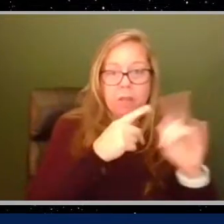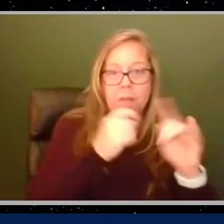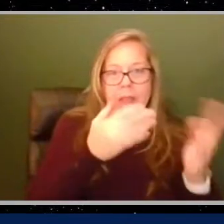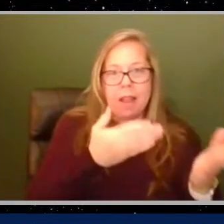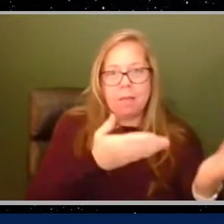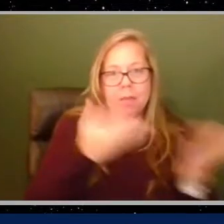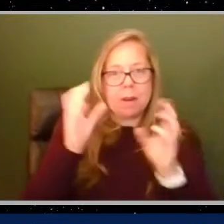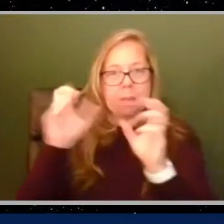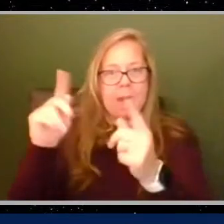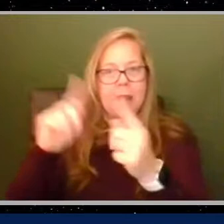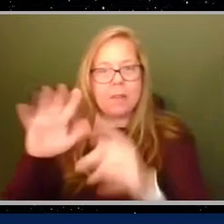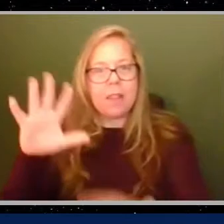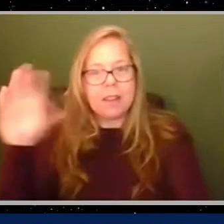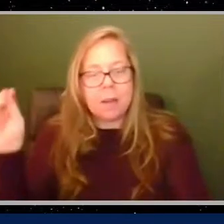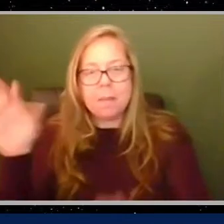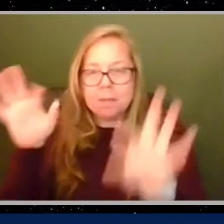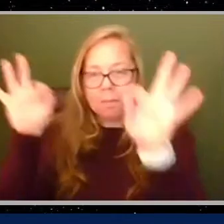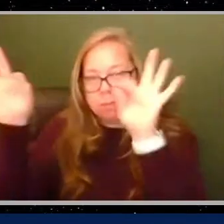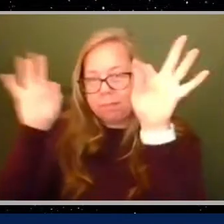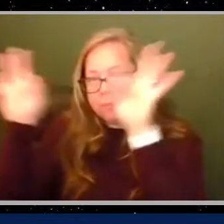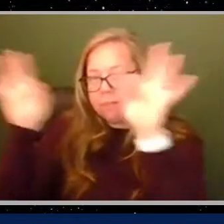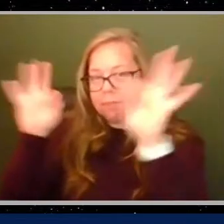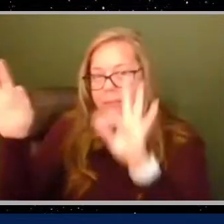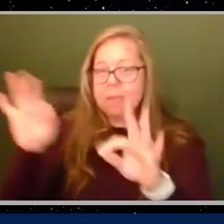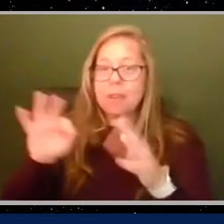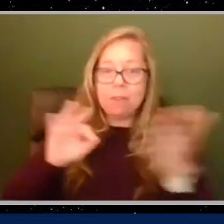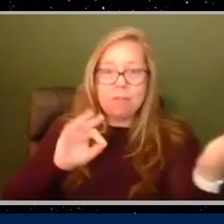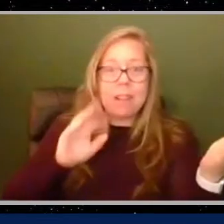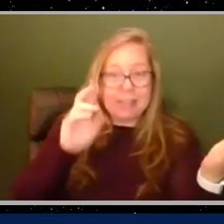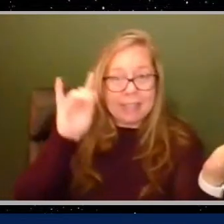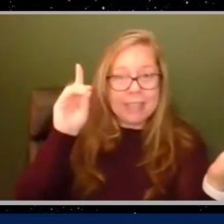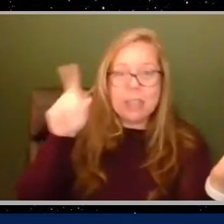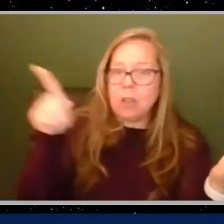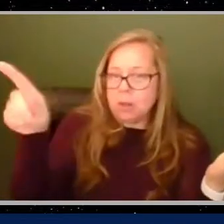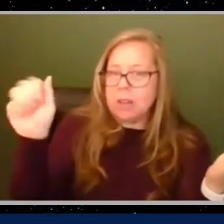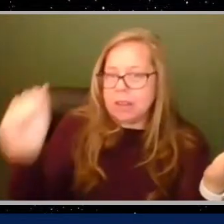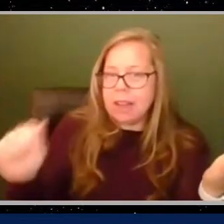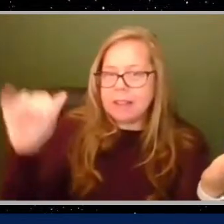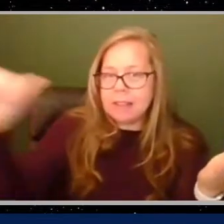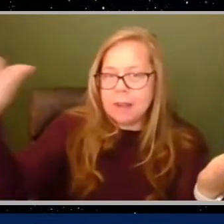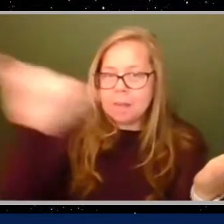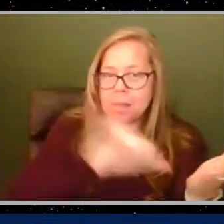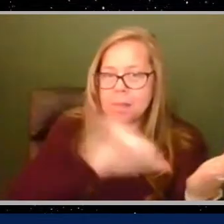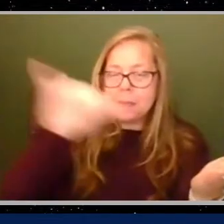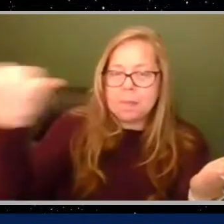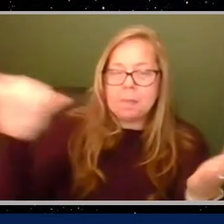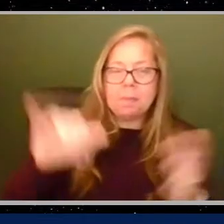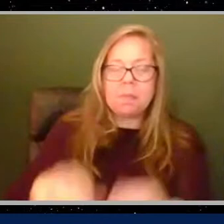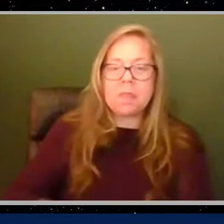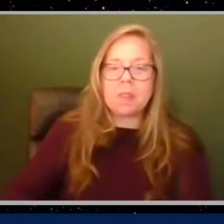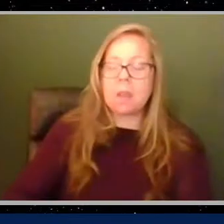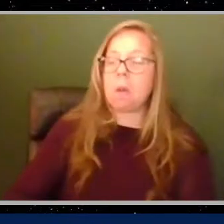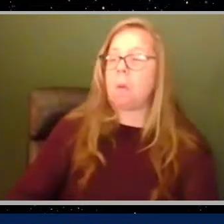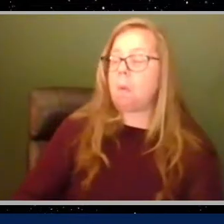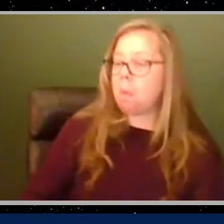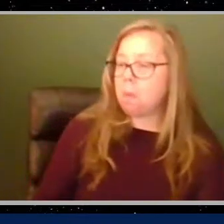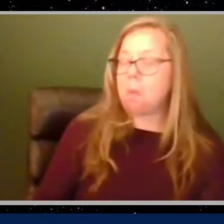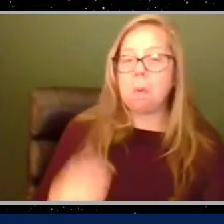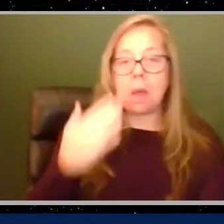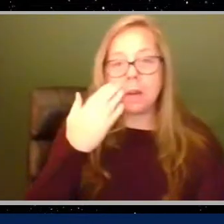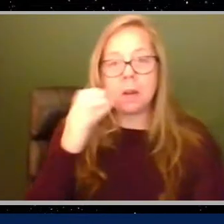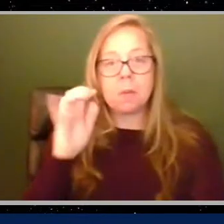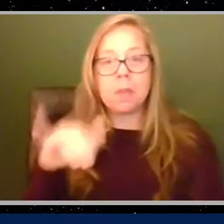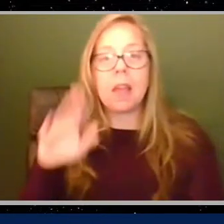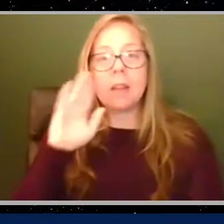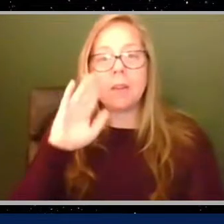say, here's what we witnessed, and it's doable. Yep. Yeah, I hadn't heard that. I mean, I knew about AstroAccess, but I didn't know that